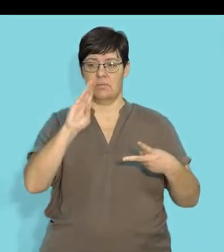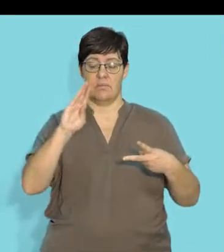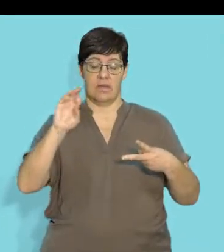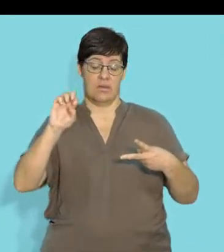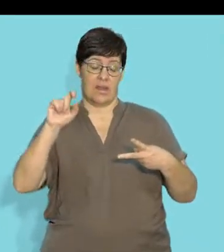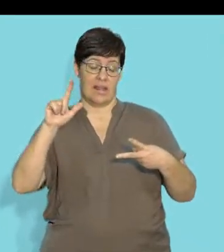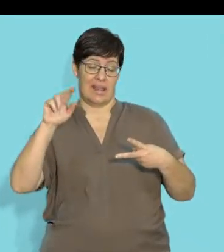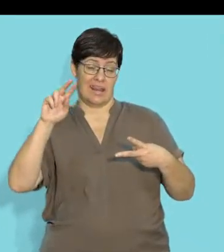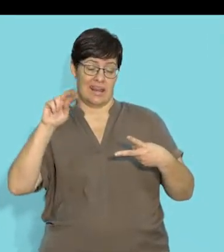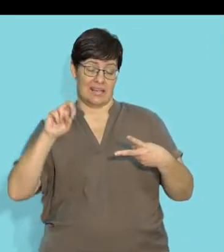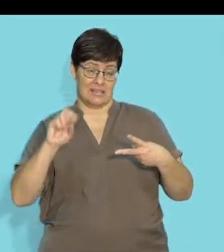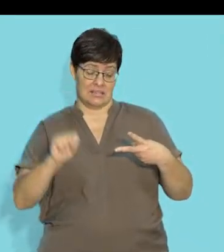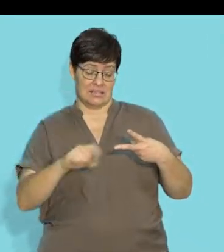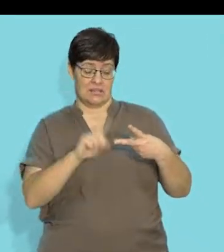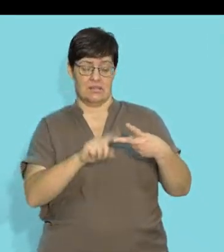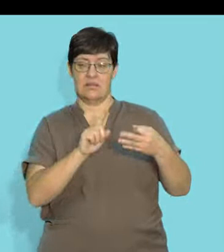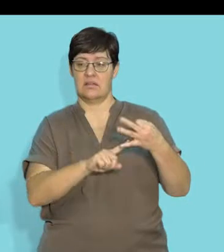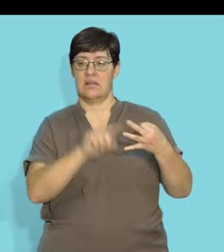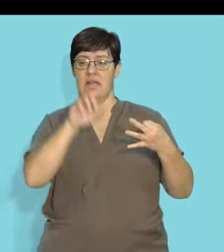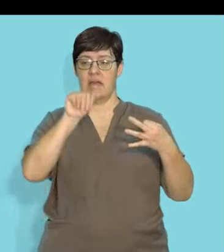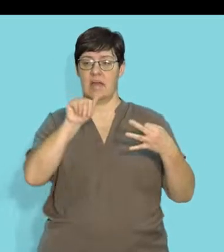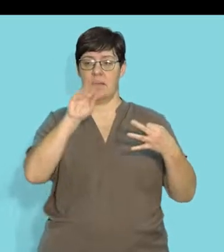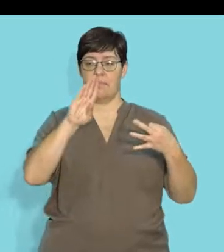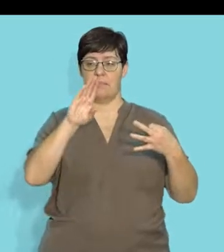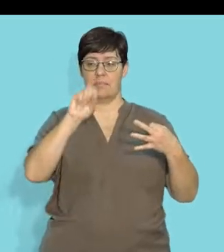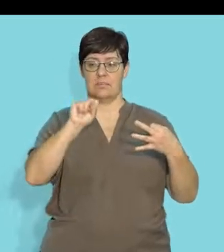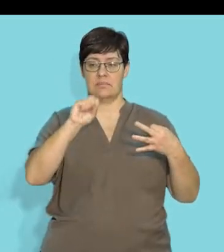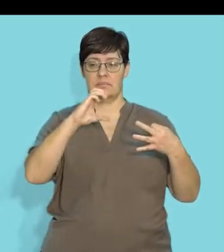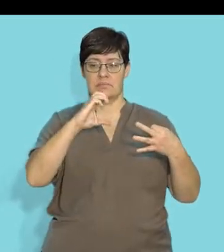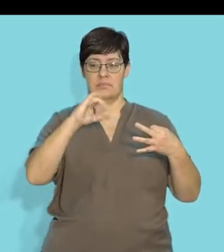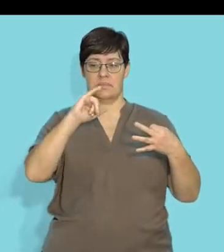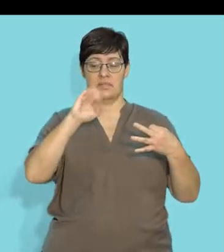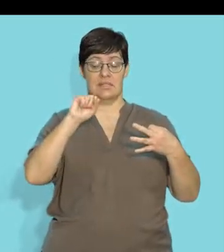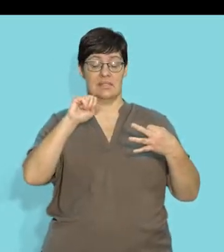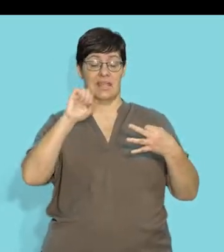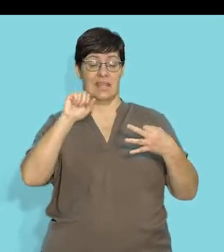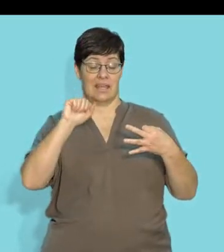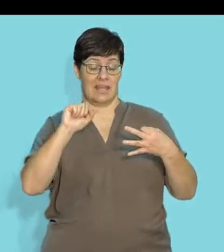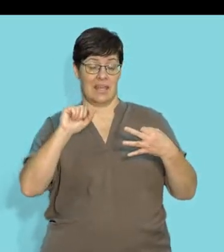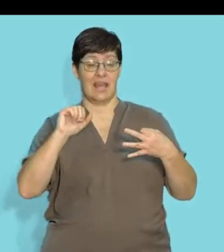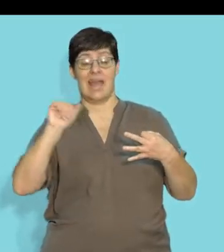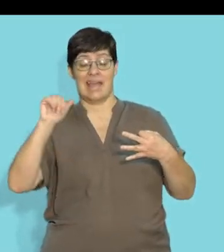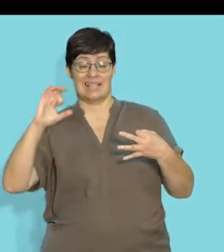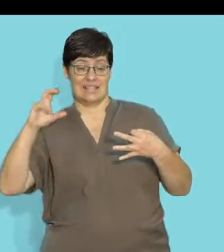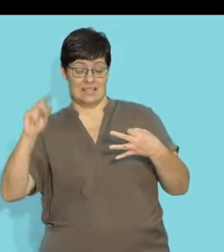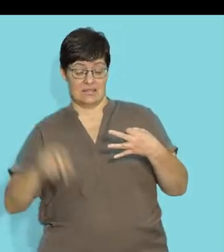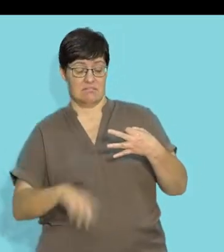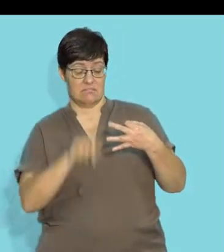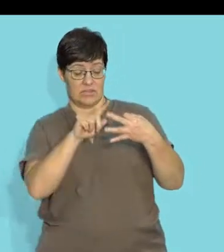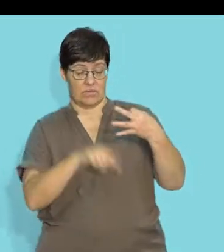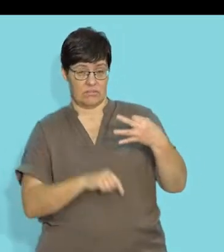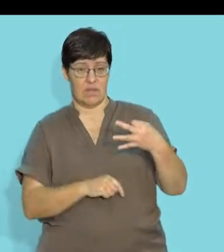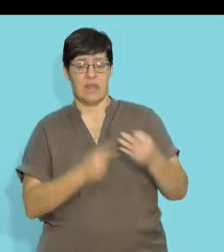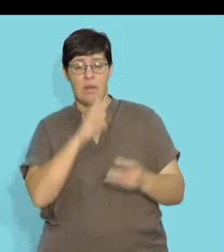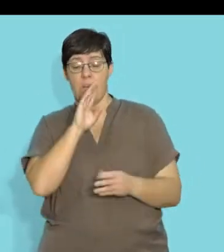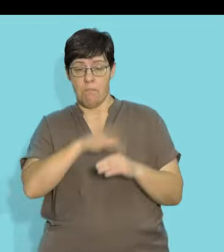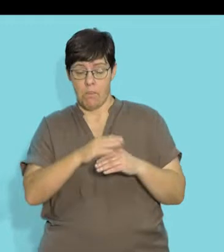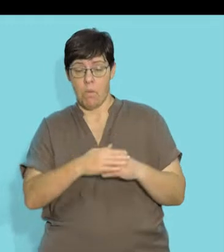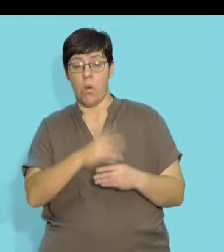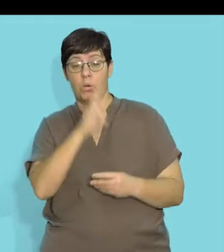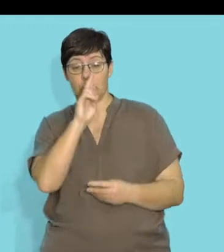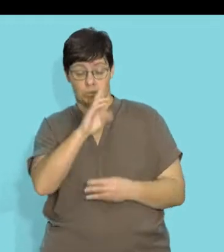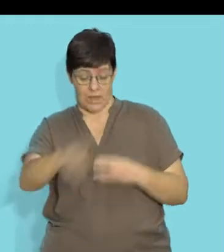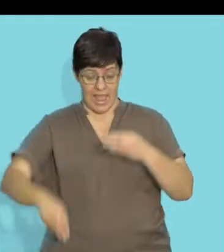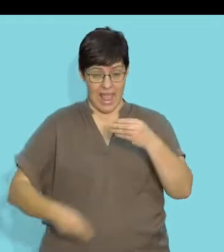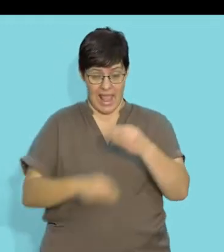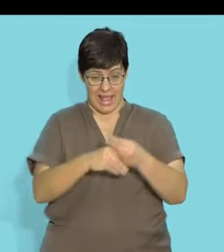gibberellins, the third, abscisic acid. In addition to these three, there are two that we're going to extend ourselves